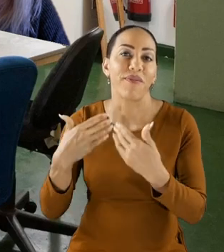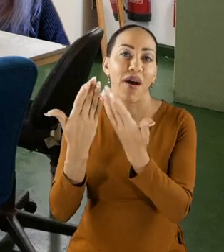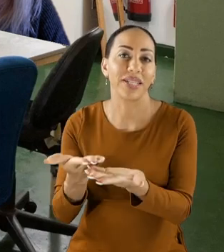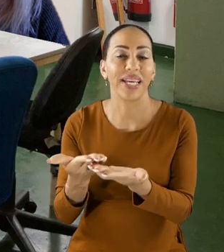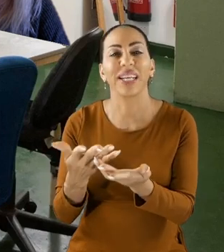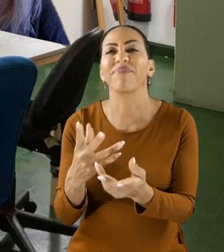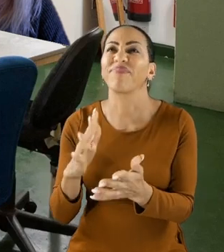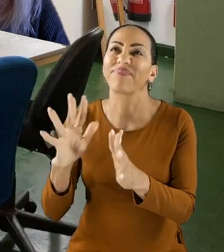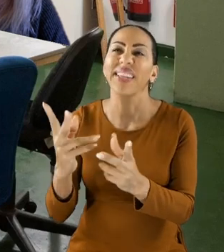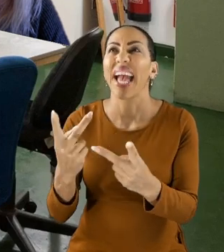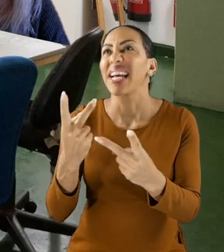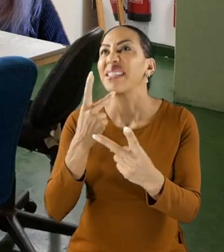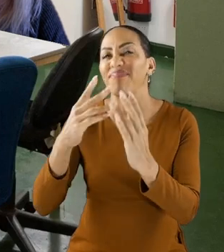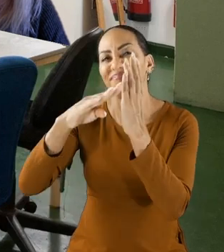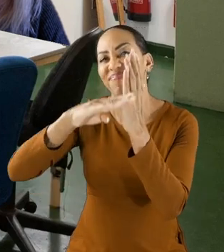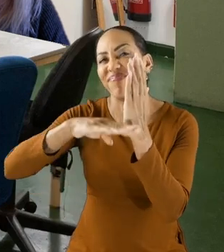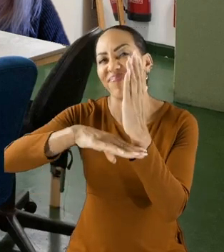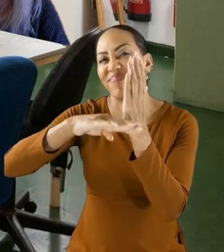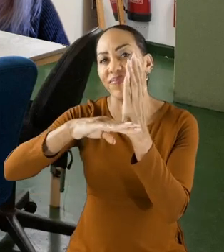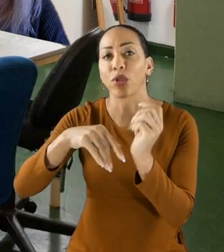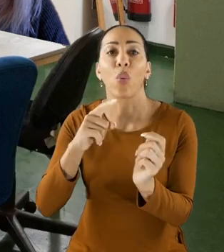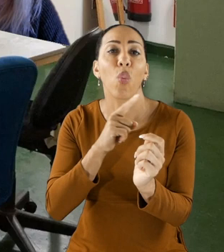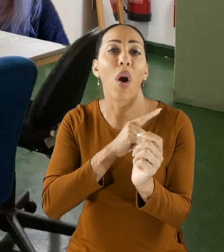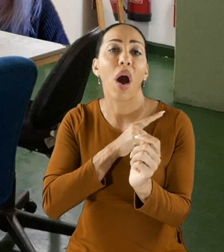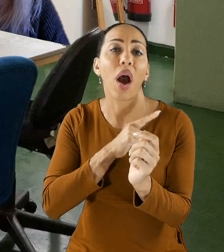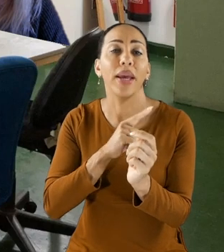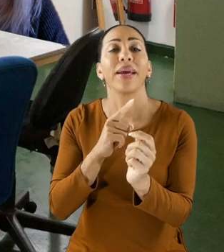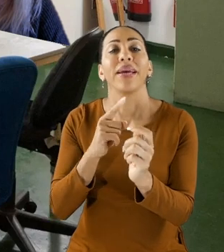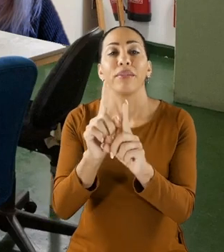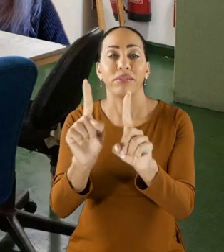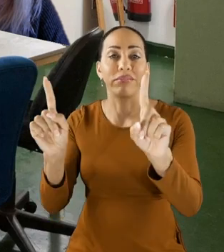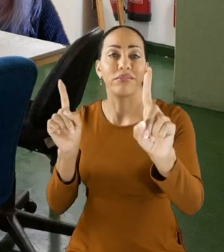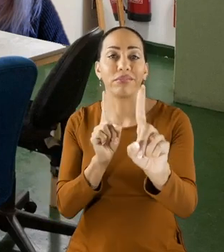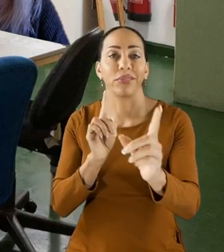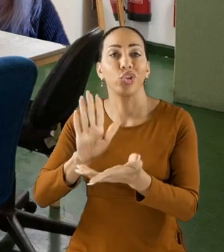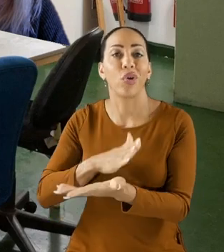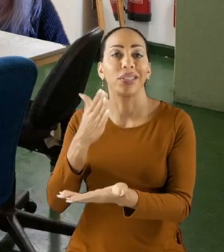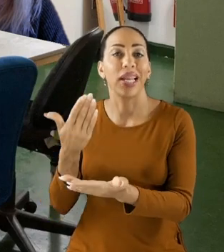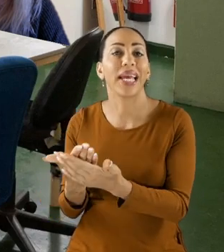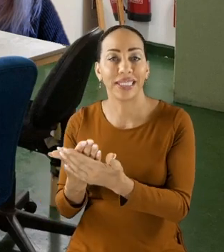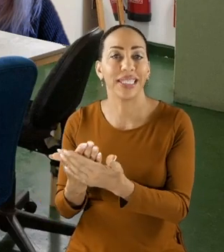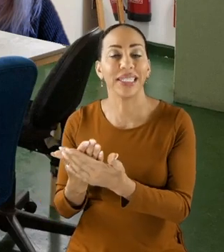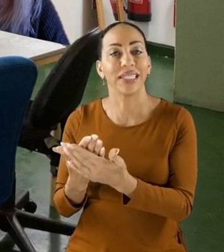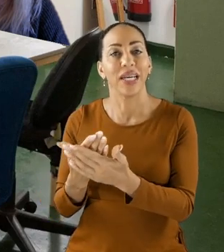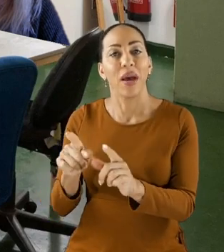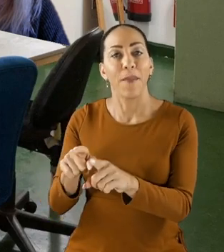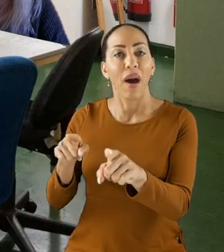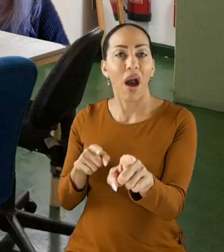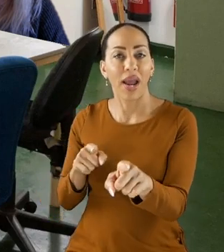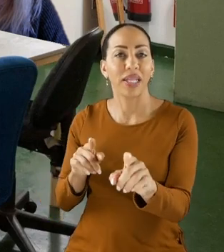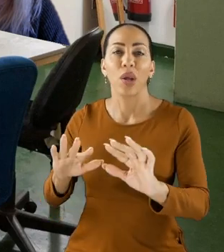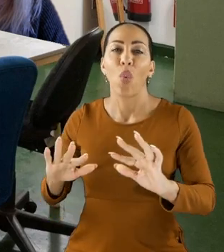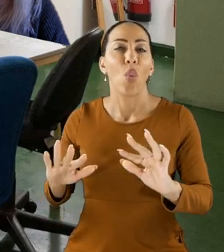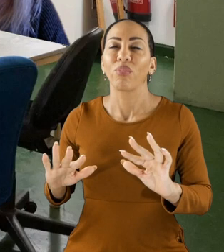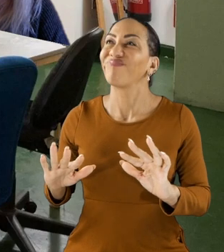on mine, a second-rate piece, because it was being translated and delivered behind me and wasn't being